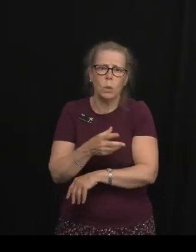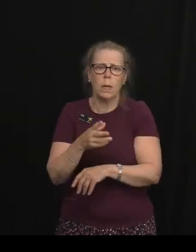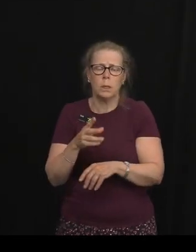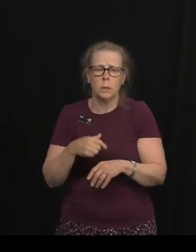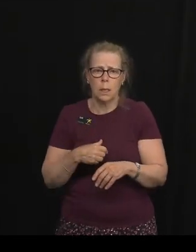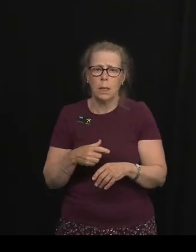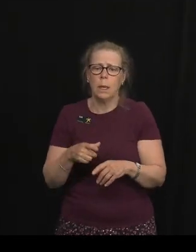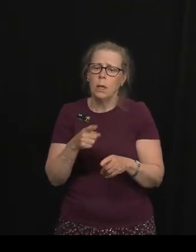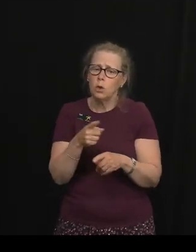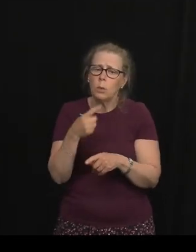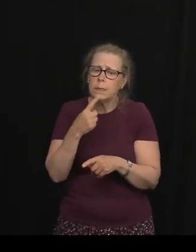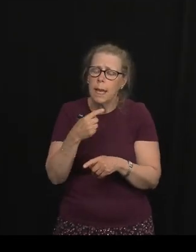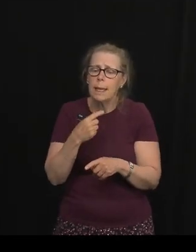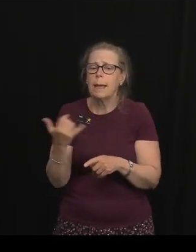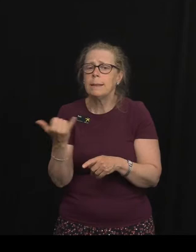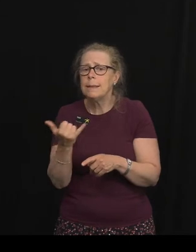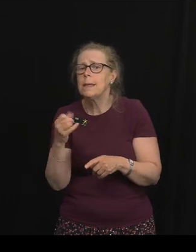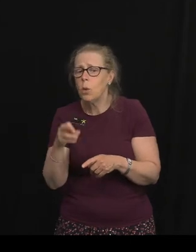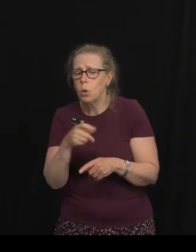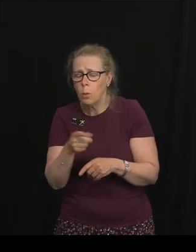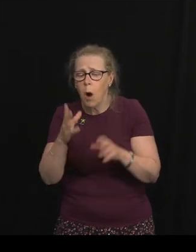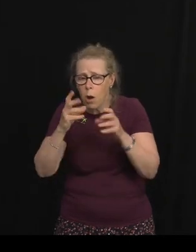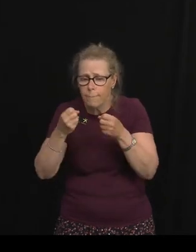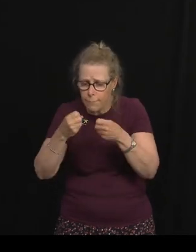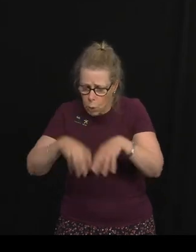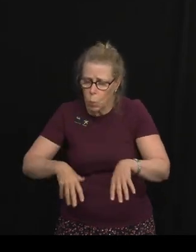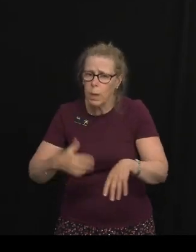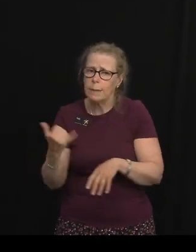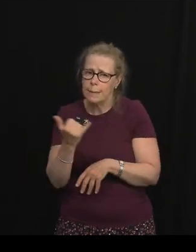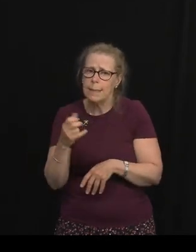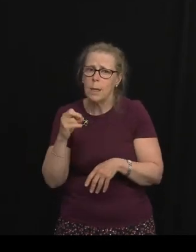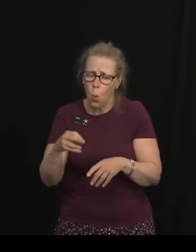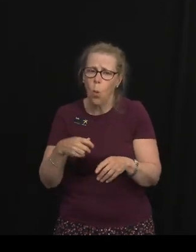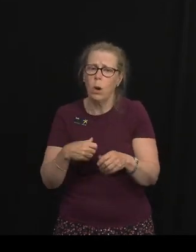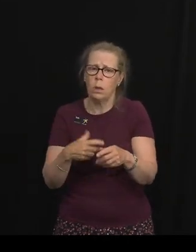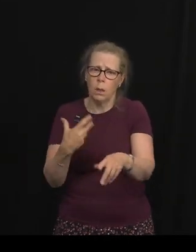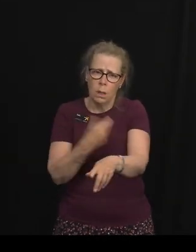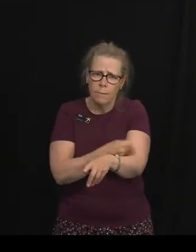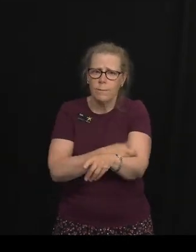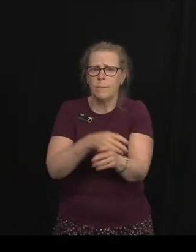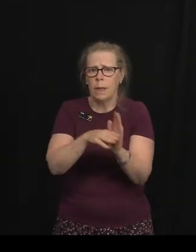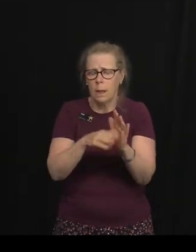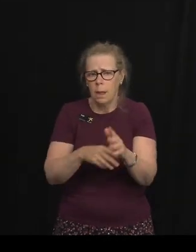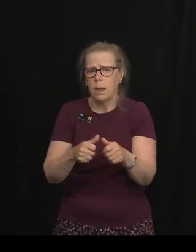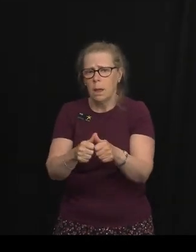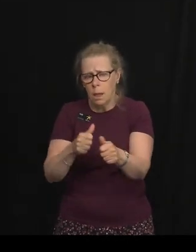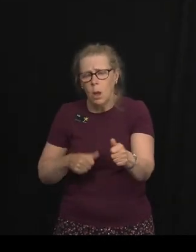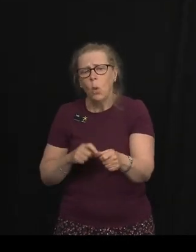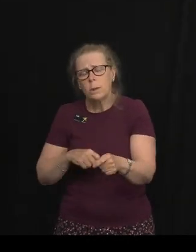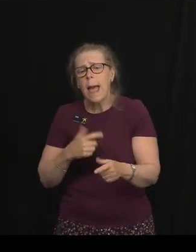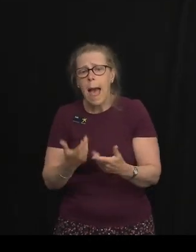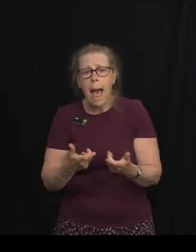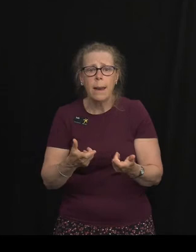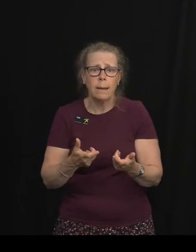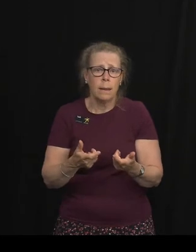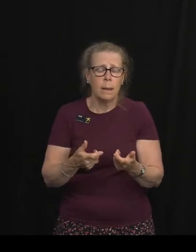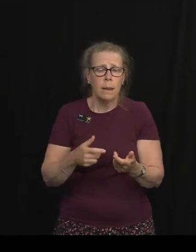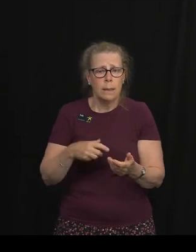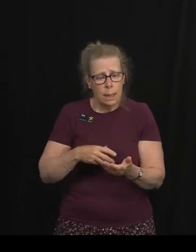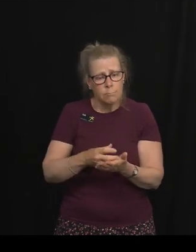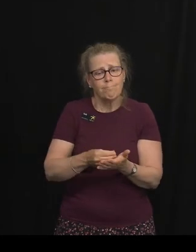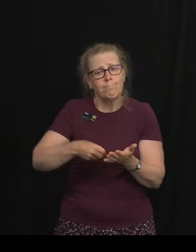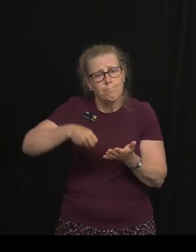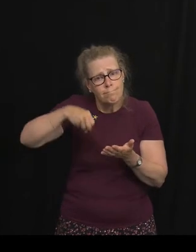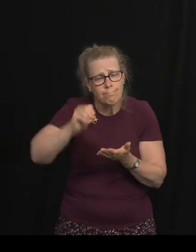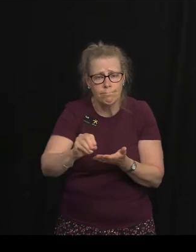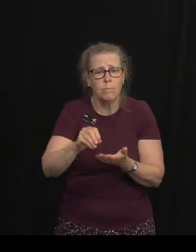10 years, they say. We lost 10 years. So the enormous financial cost as well of just getting everything back on track. And now